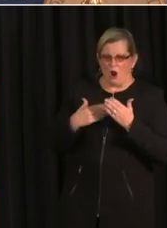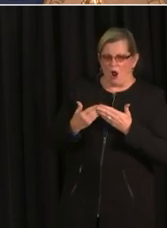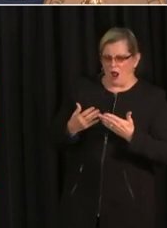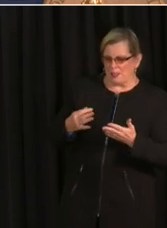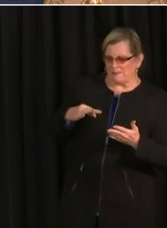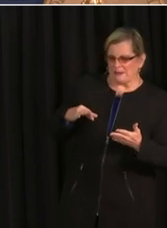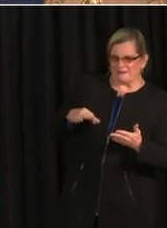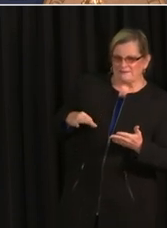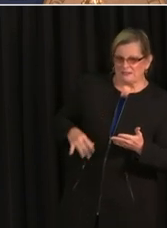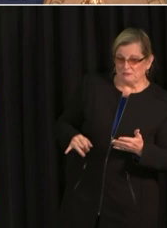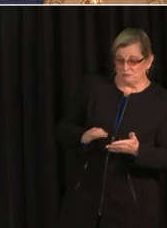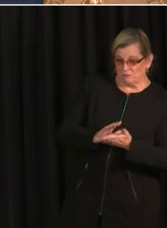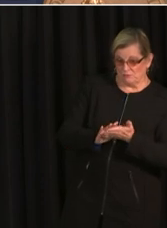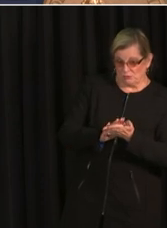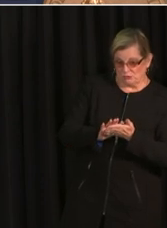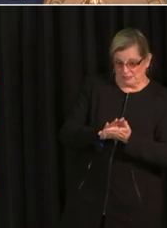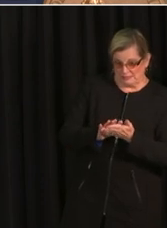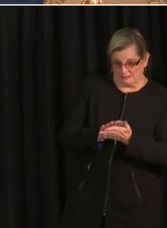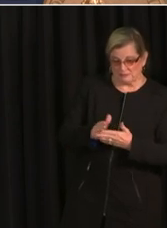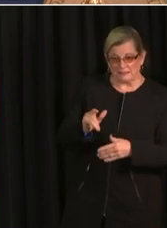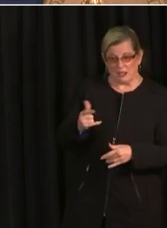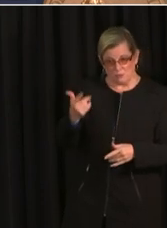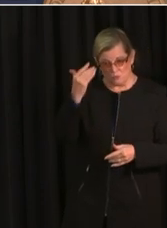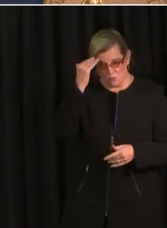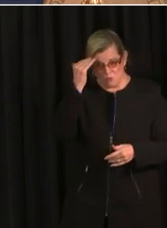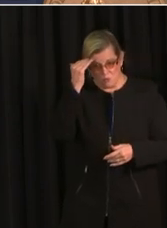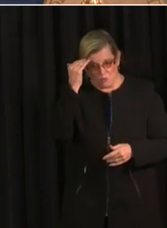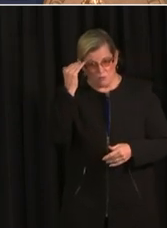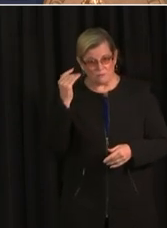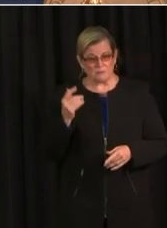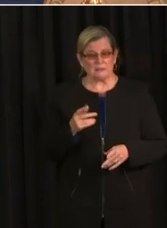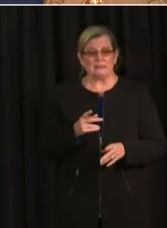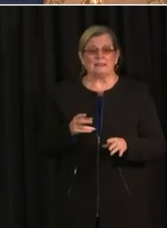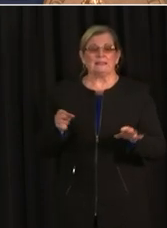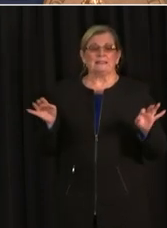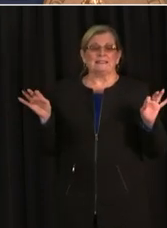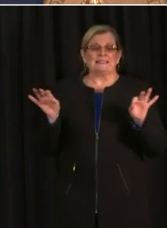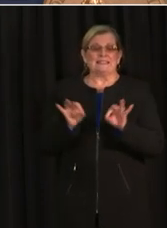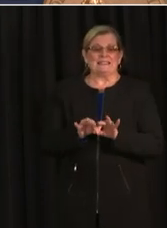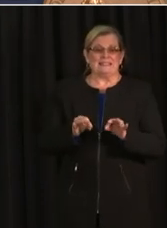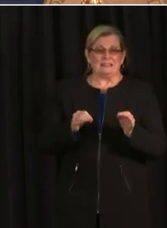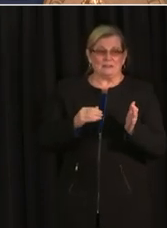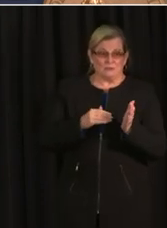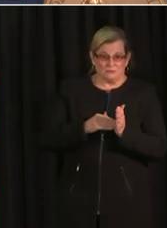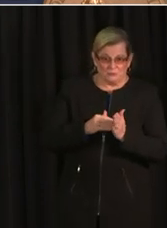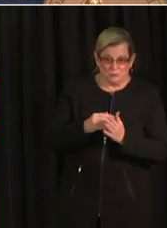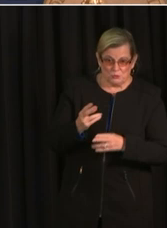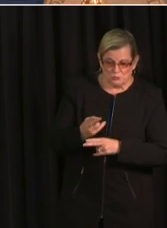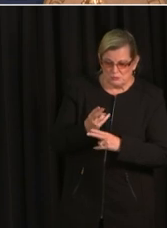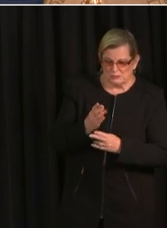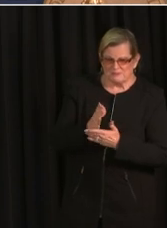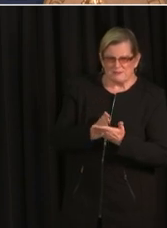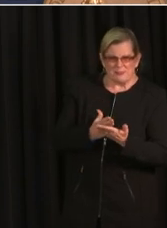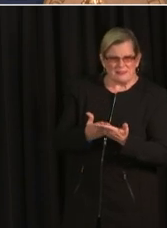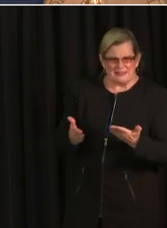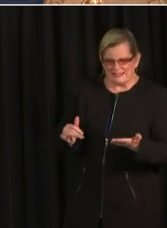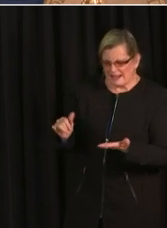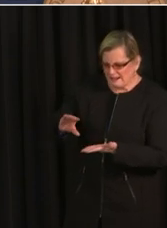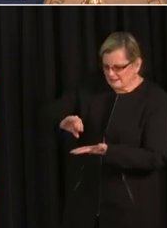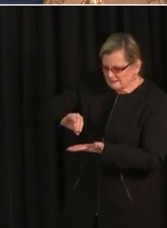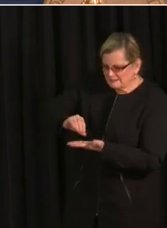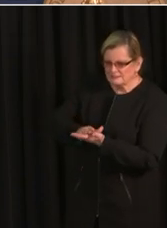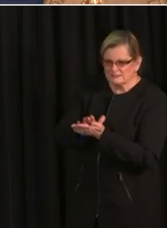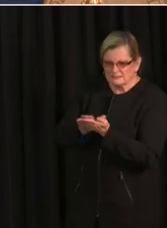have come to know in terms of keeping frequently used items sanitized,